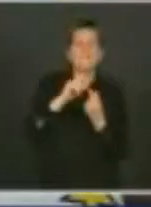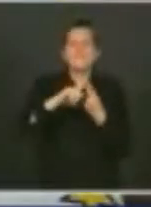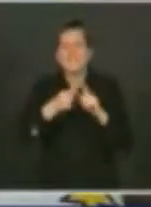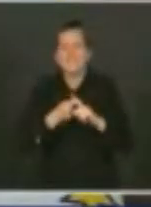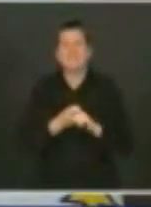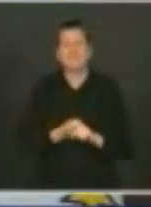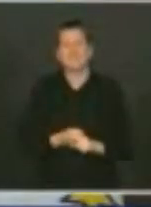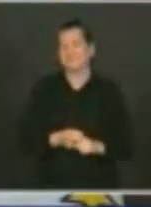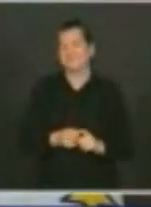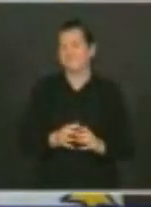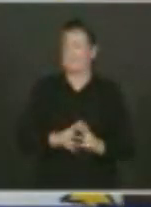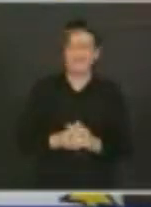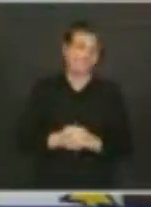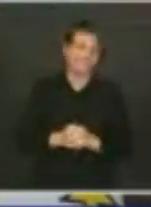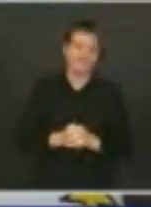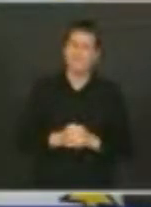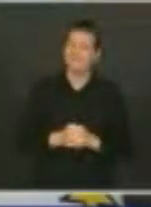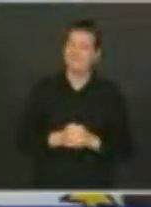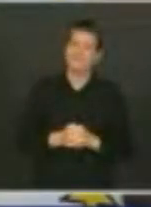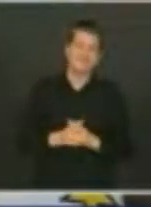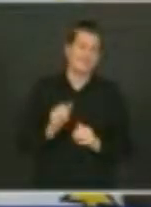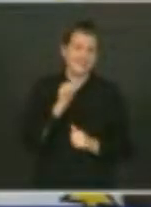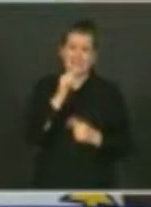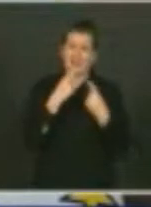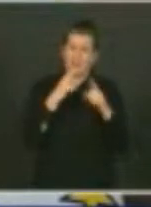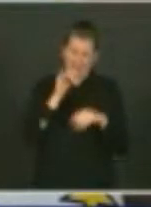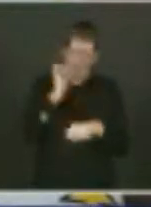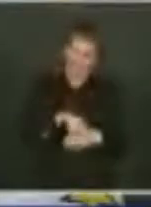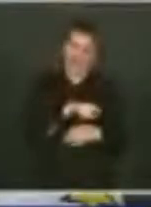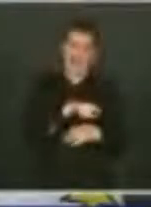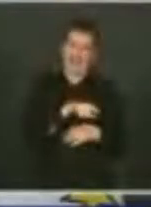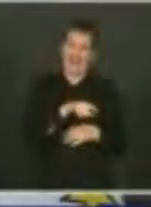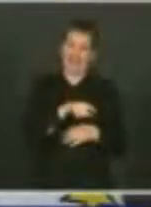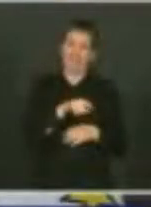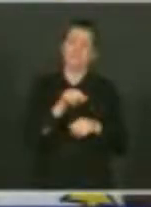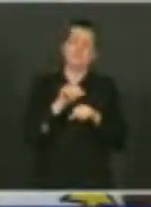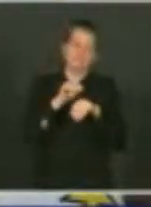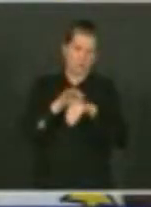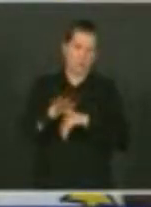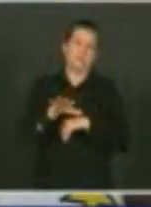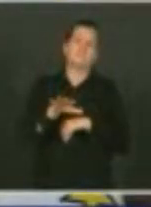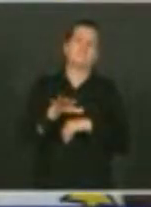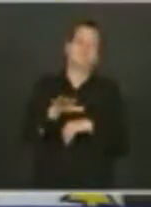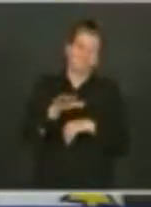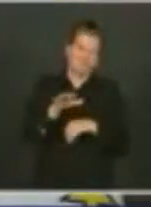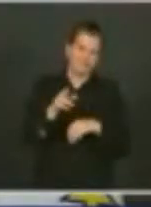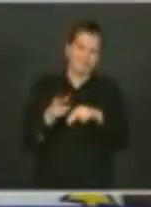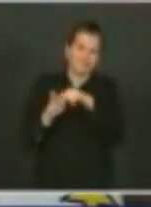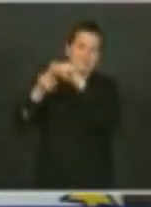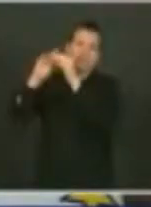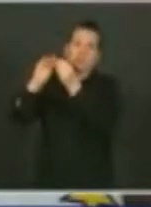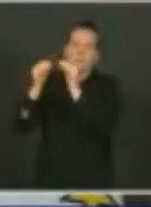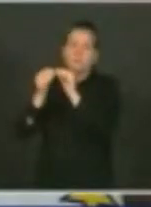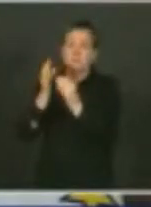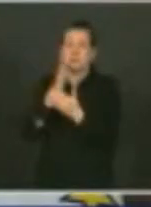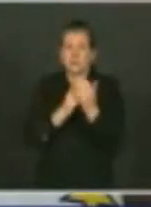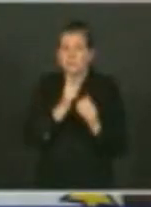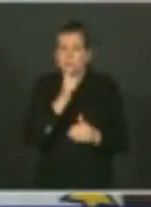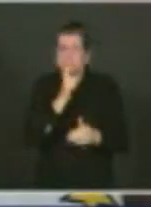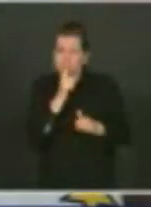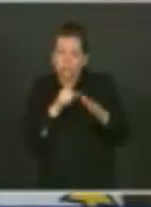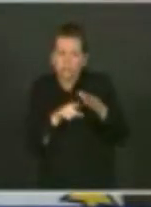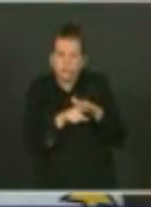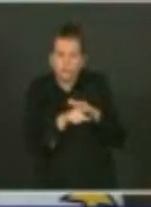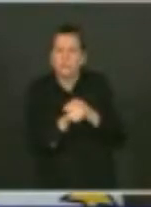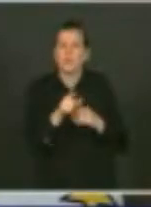quarantine, sneaking out of isolation before we're supposed to. I wish the consequences weren't so dire, but the